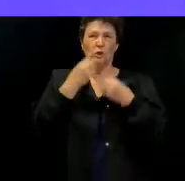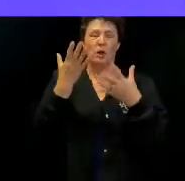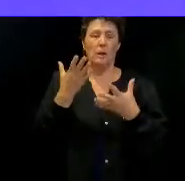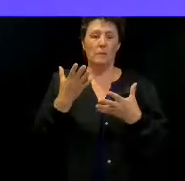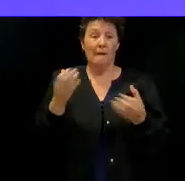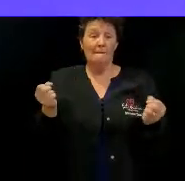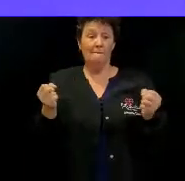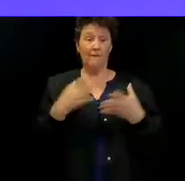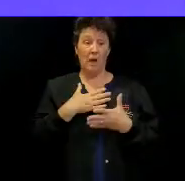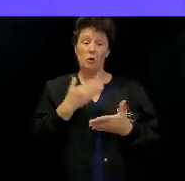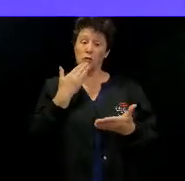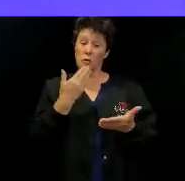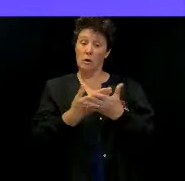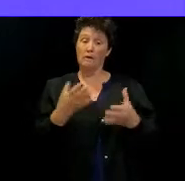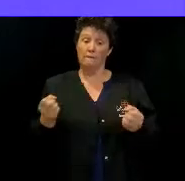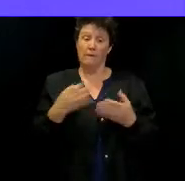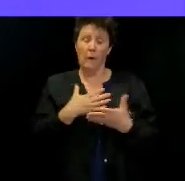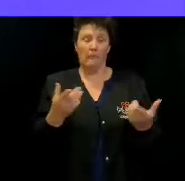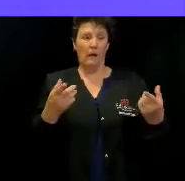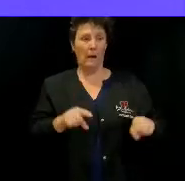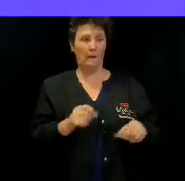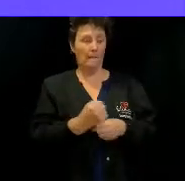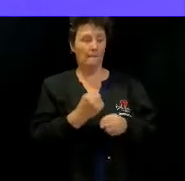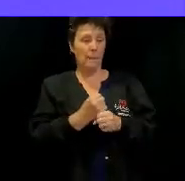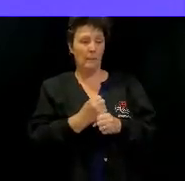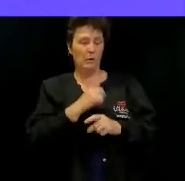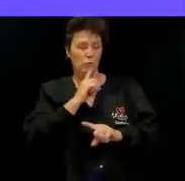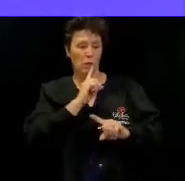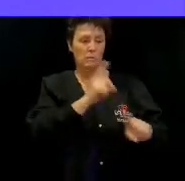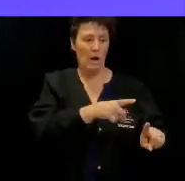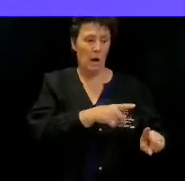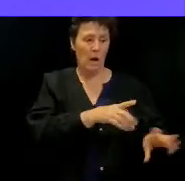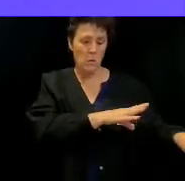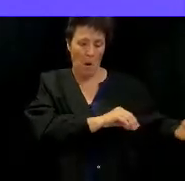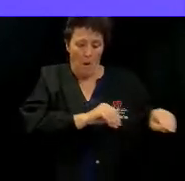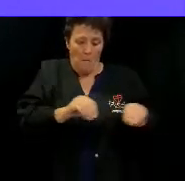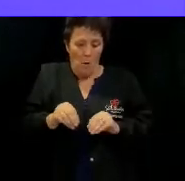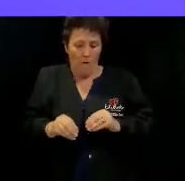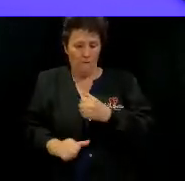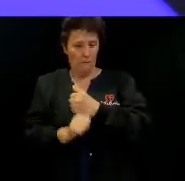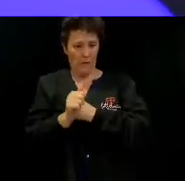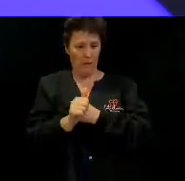was a good fear that came that caused me to respond to remove me out of danger.